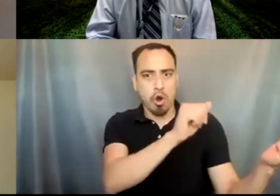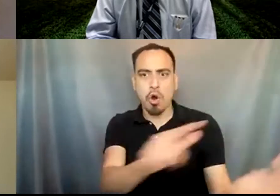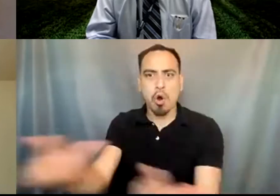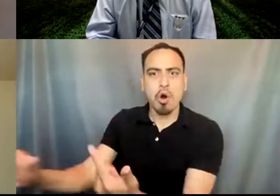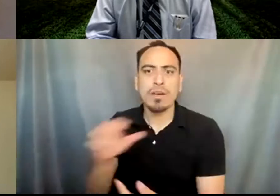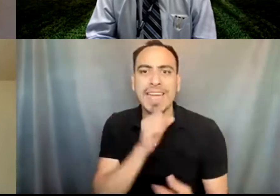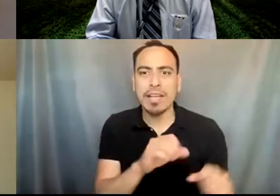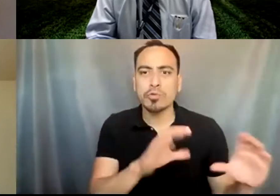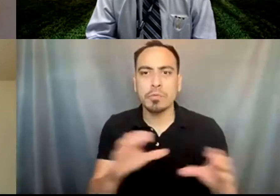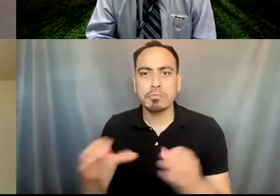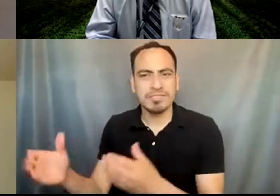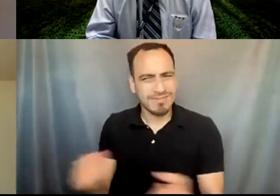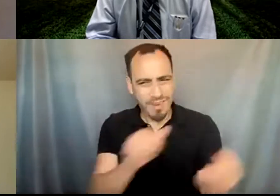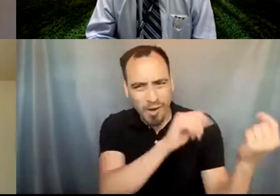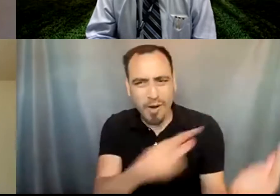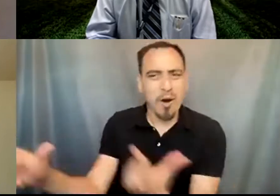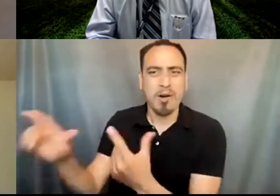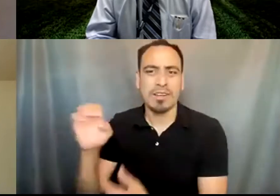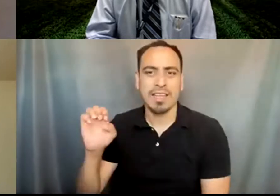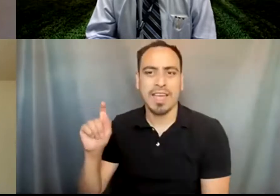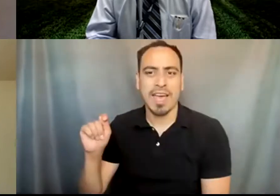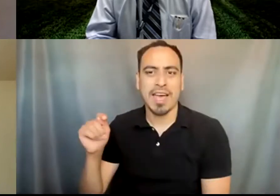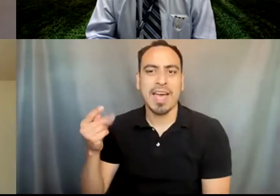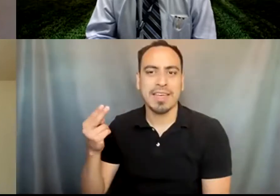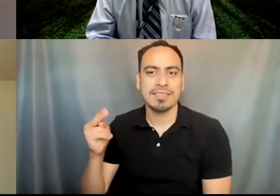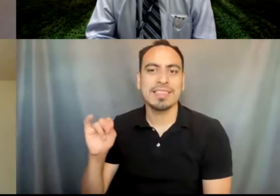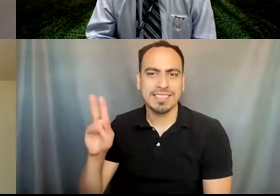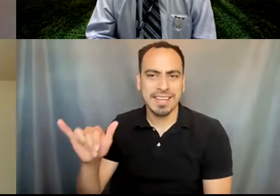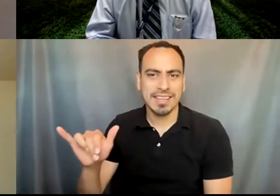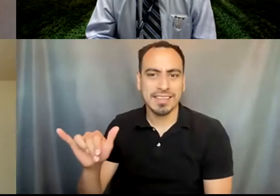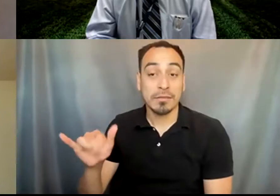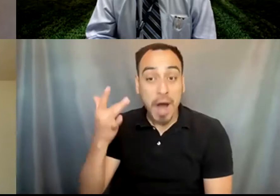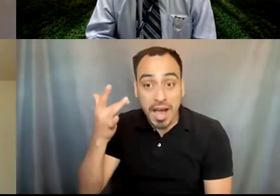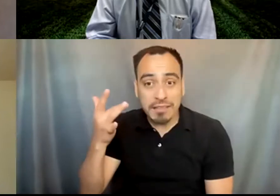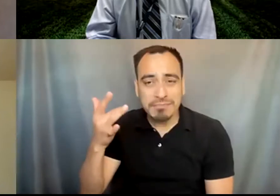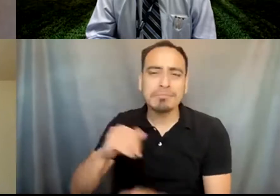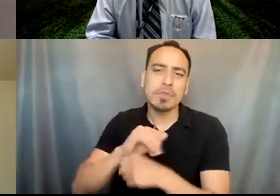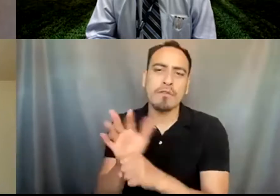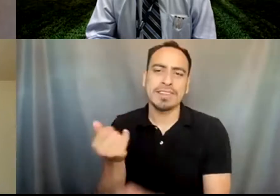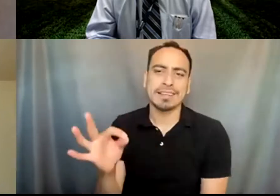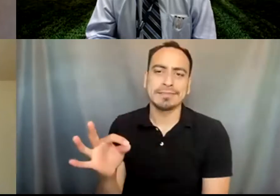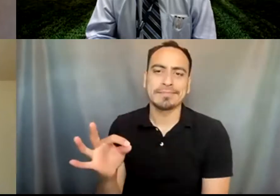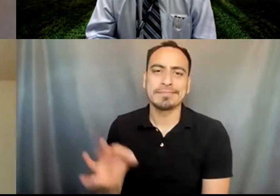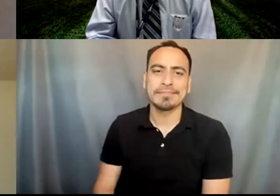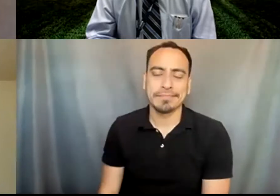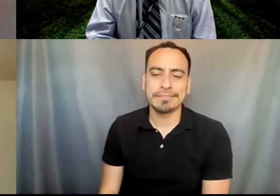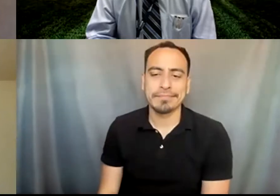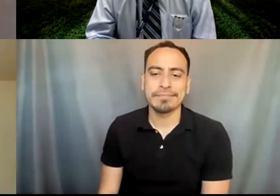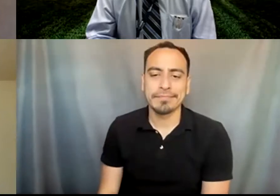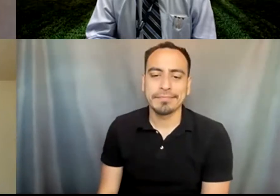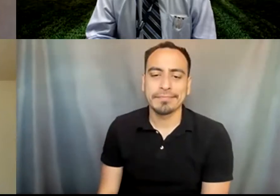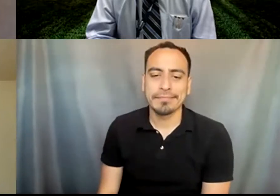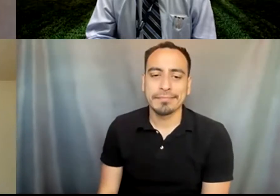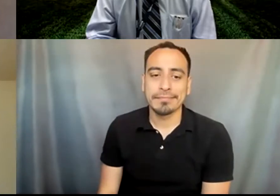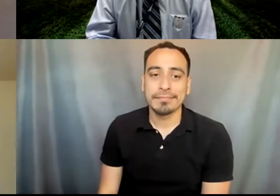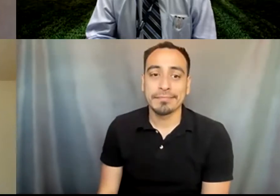ethnicities, and that excess death was due to COVID-19. And COVID-19 was the #3